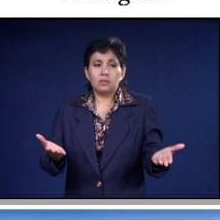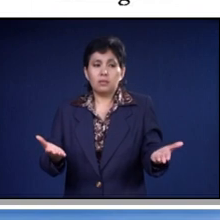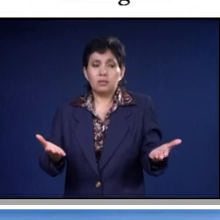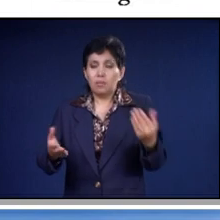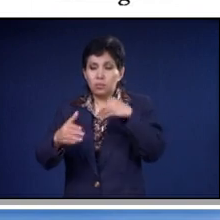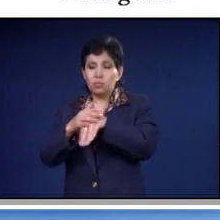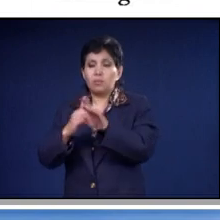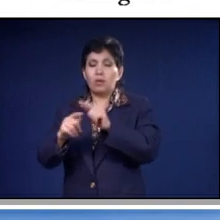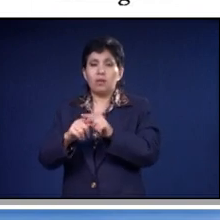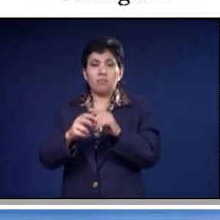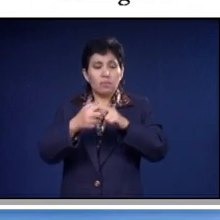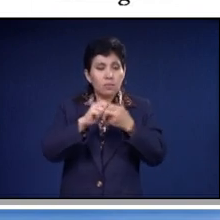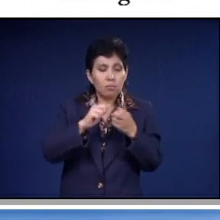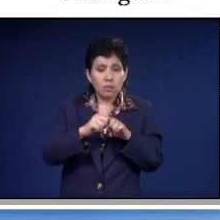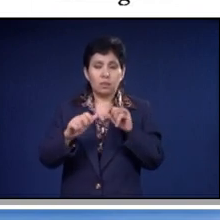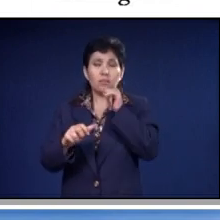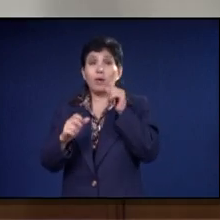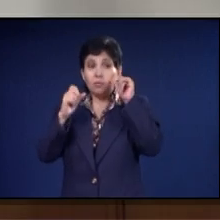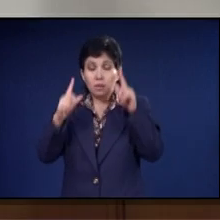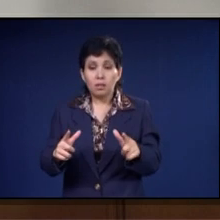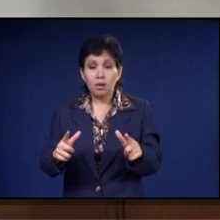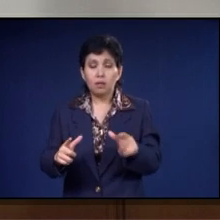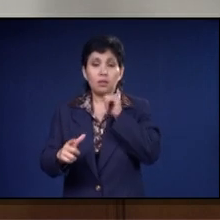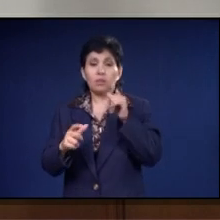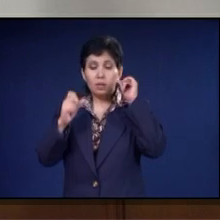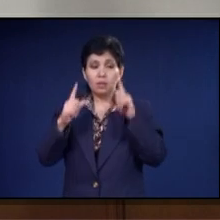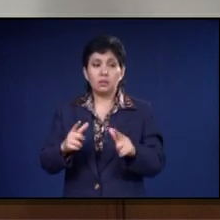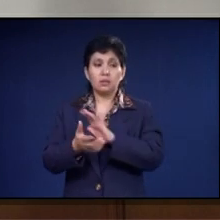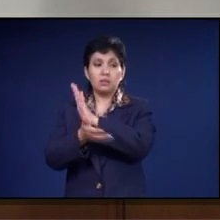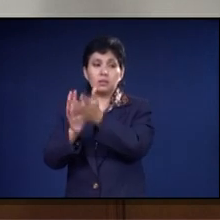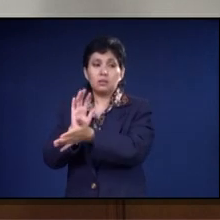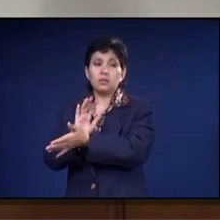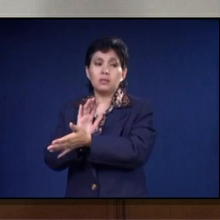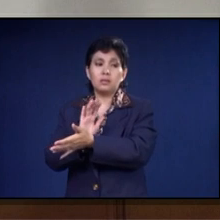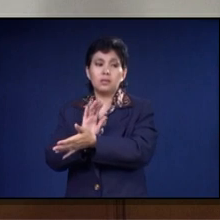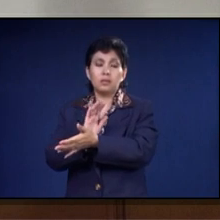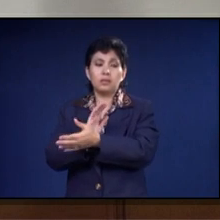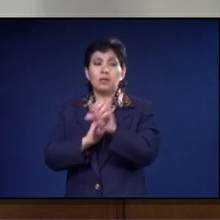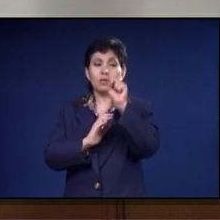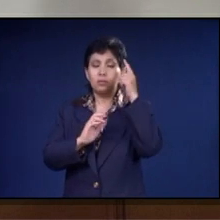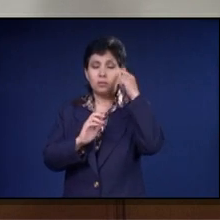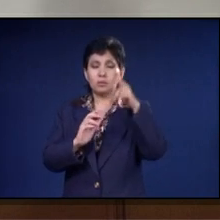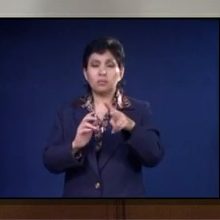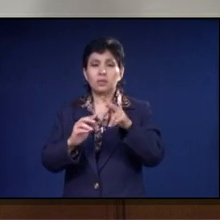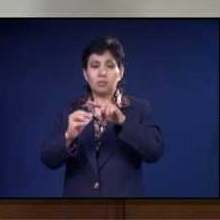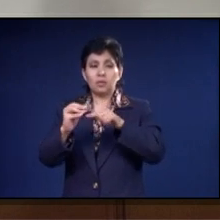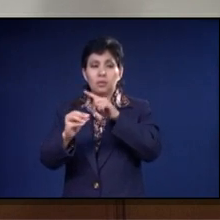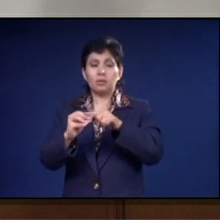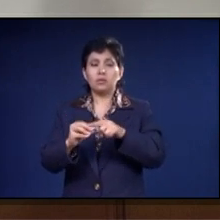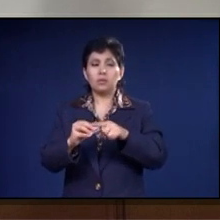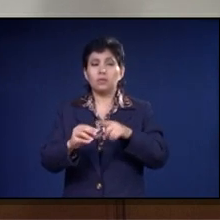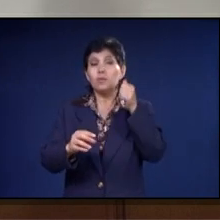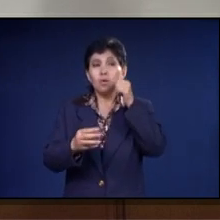crime, stealing, okay? Or being a gangster, okay? Your schemas towards your daughter